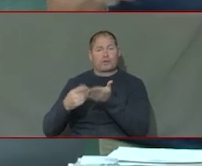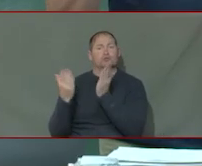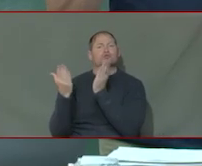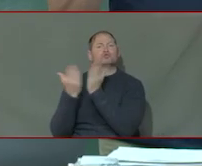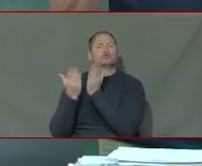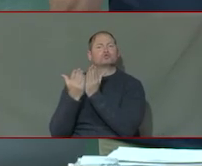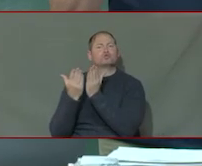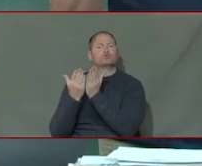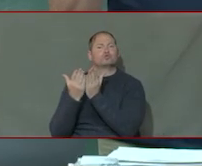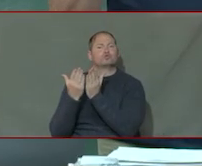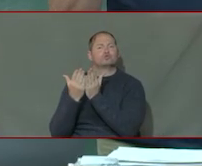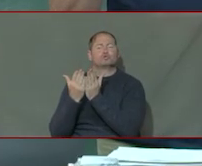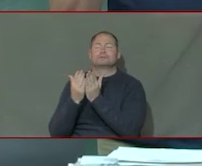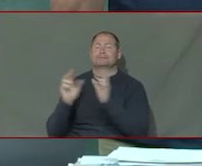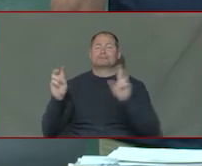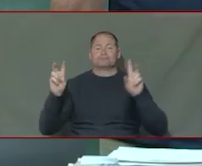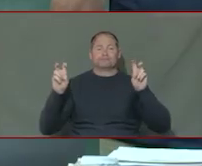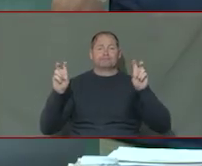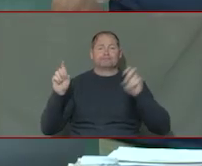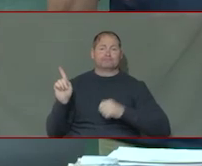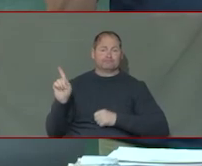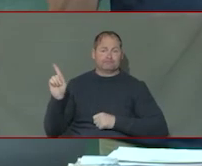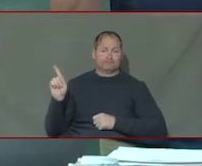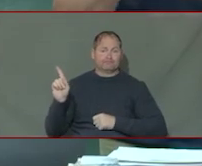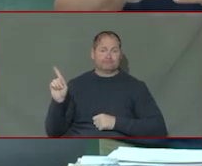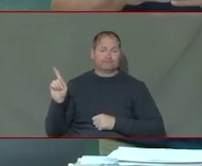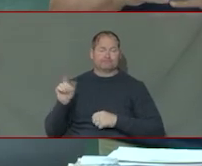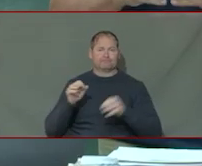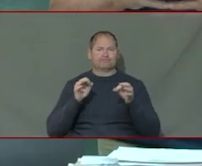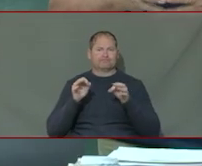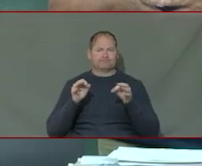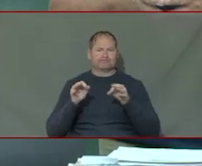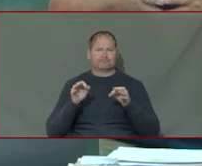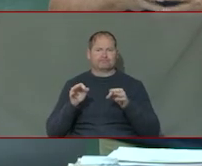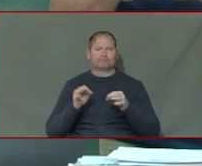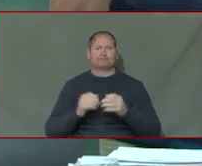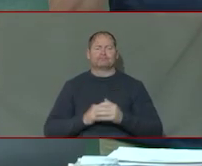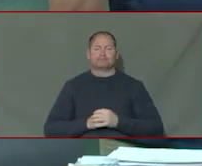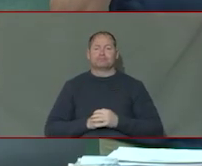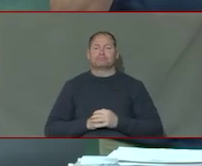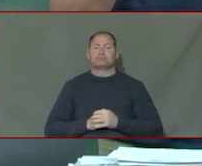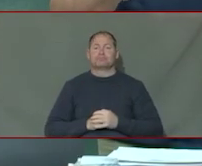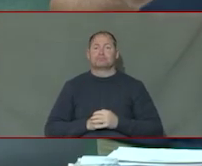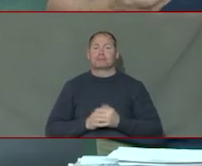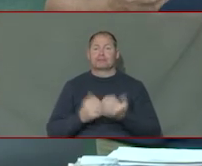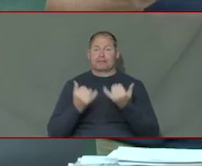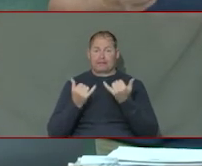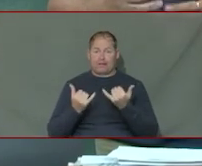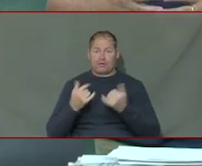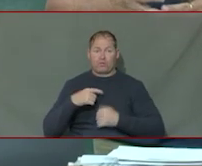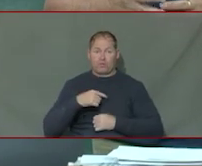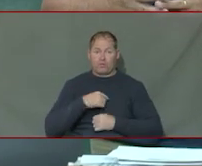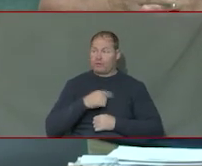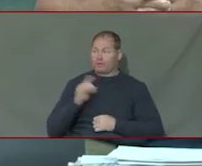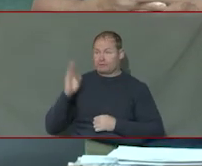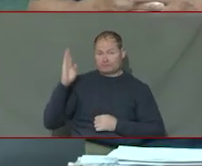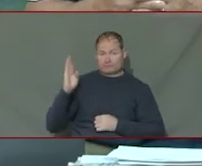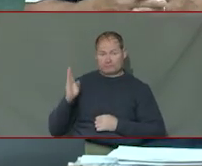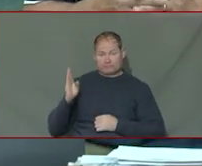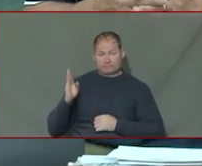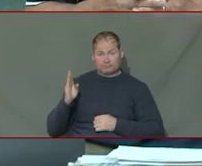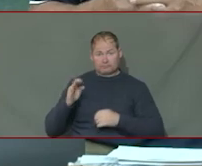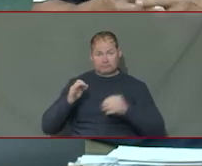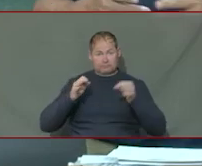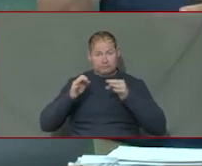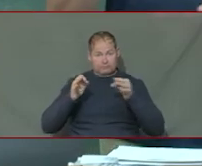But today I don't want to necessarily revisit the theory, but I want to prepare you on how to engage with a question